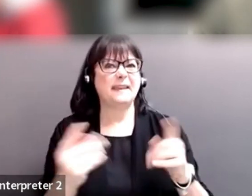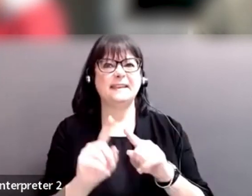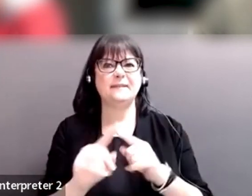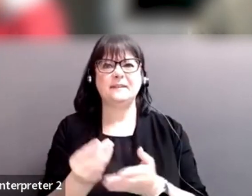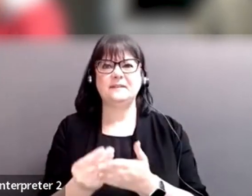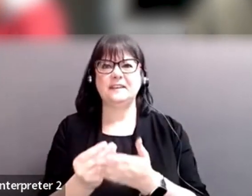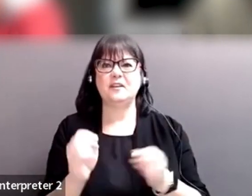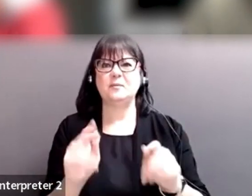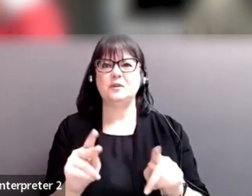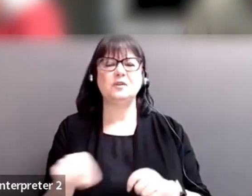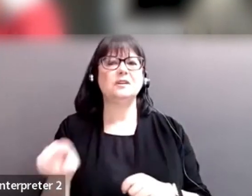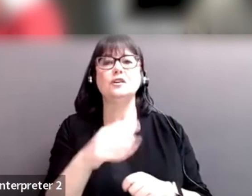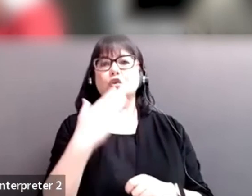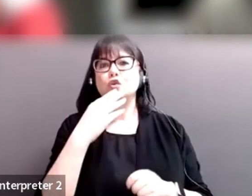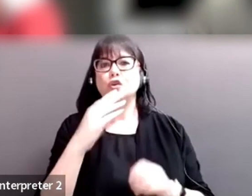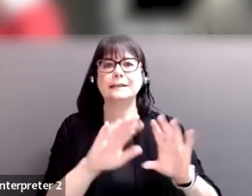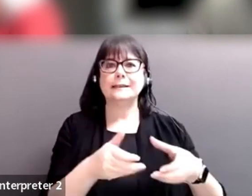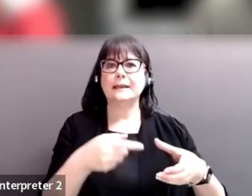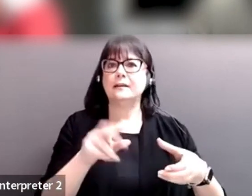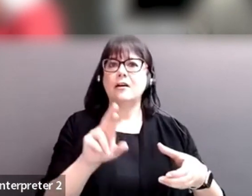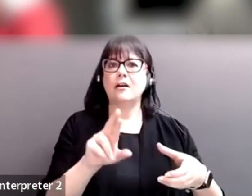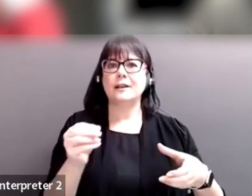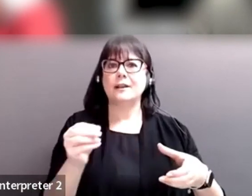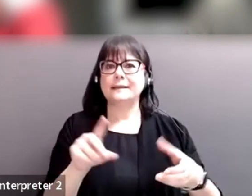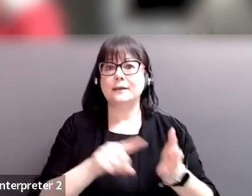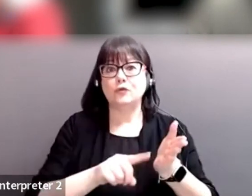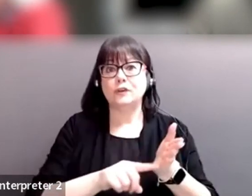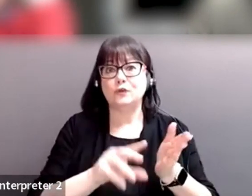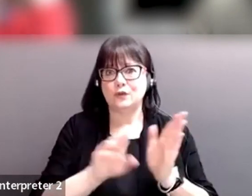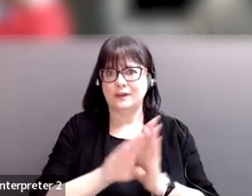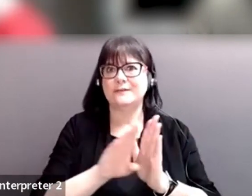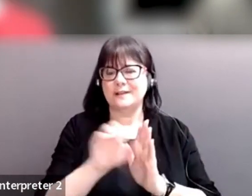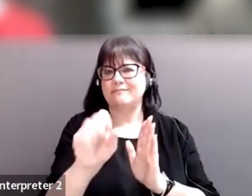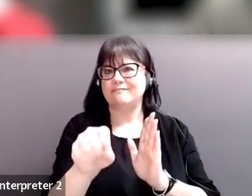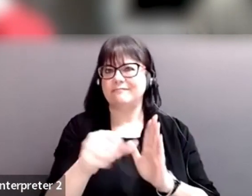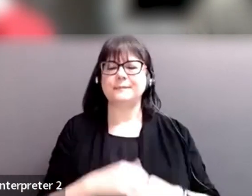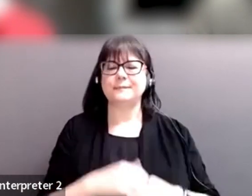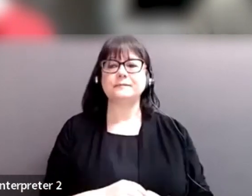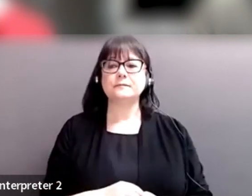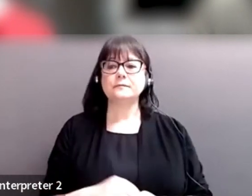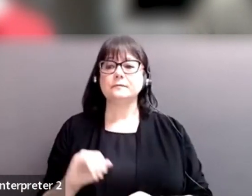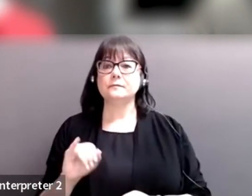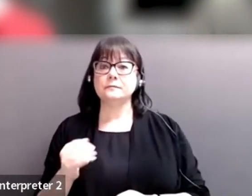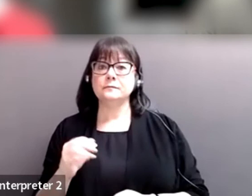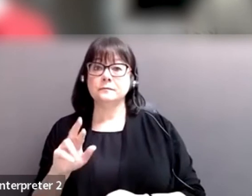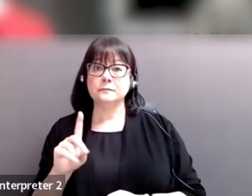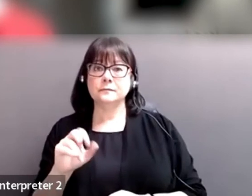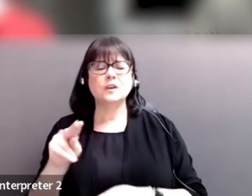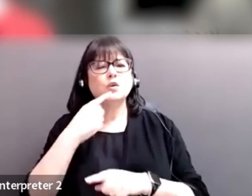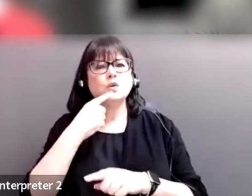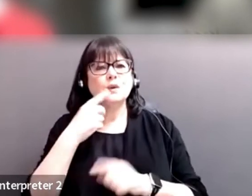sure. Awesome. Going back to how grants can close and reopen